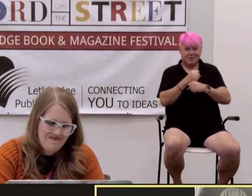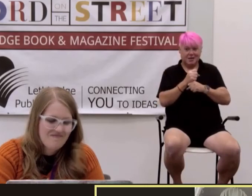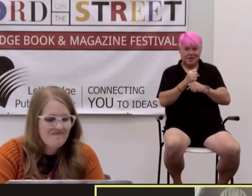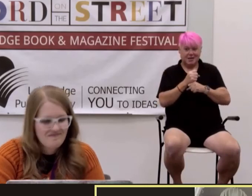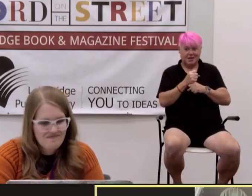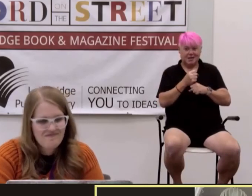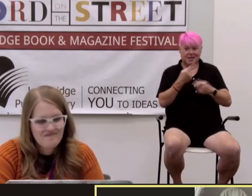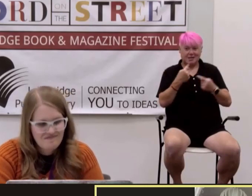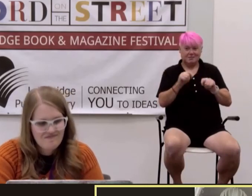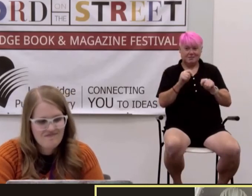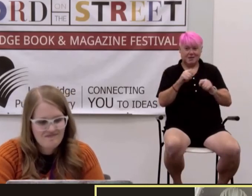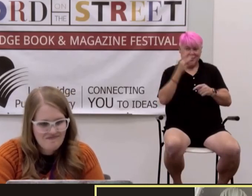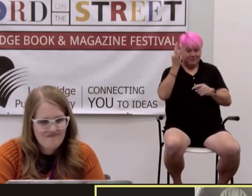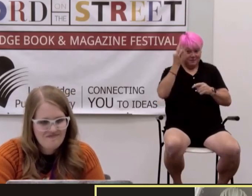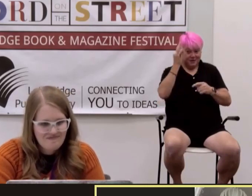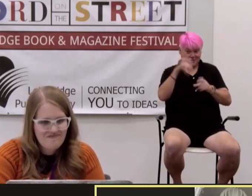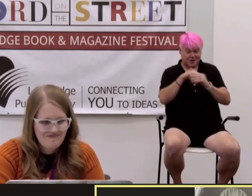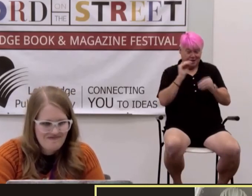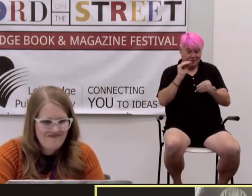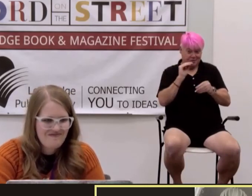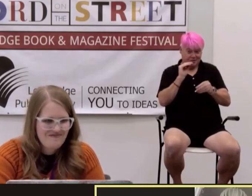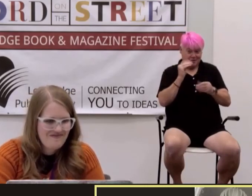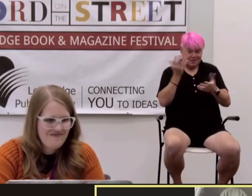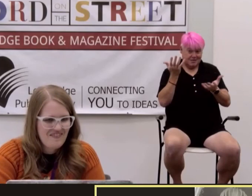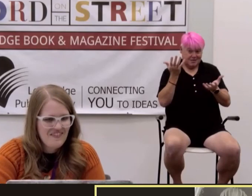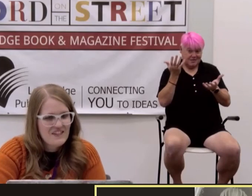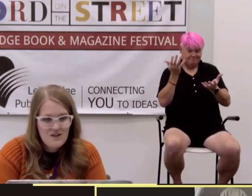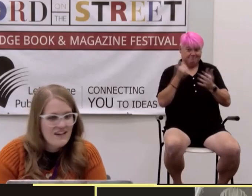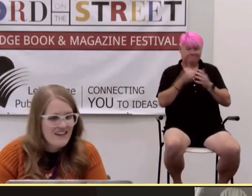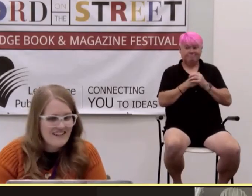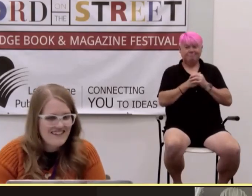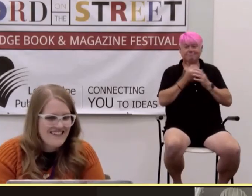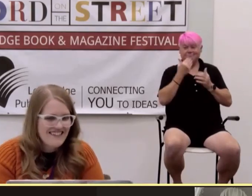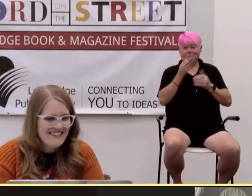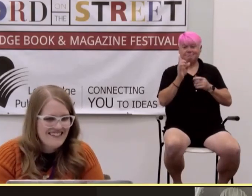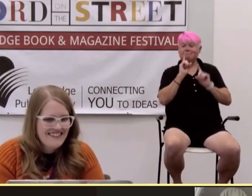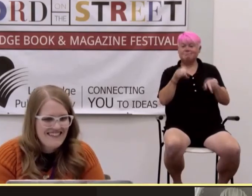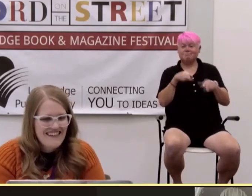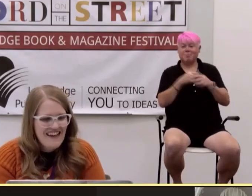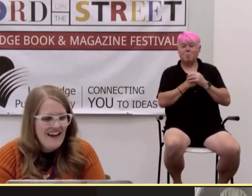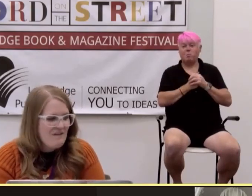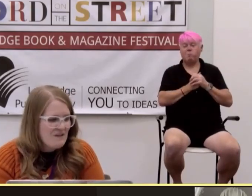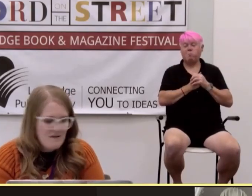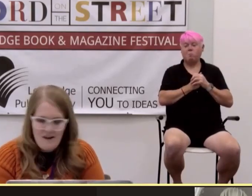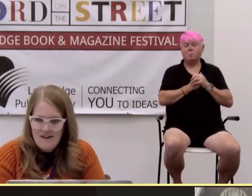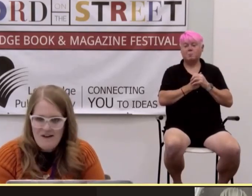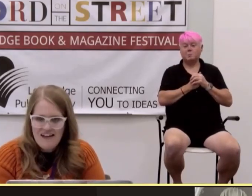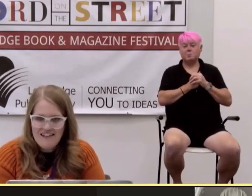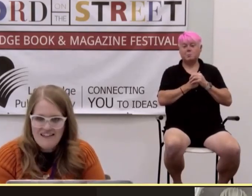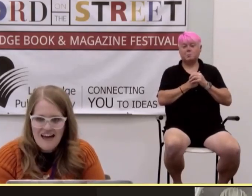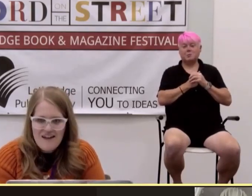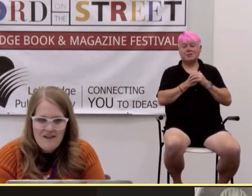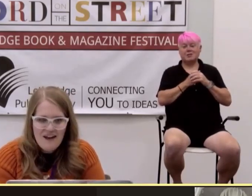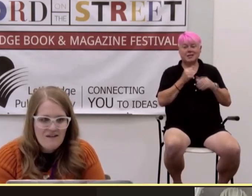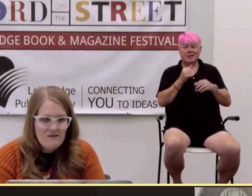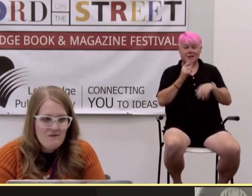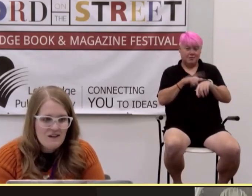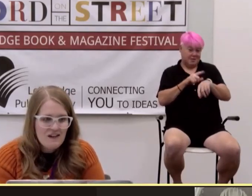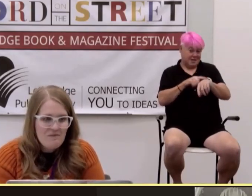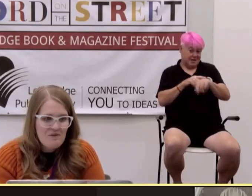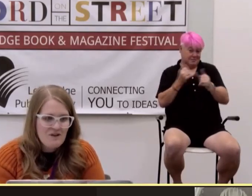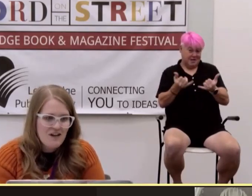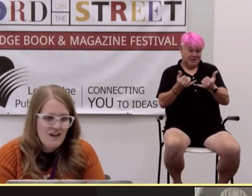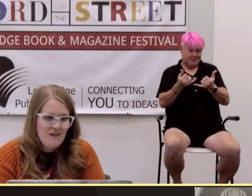So that's the best answer I got. That's a great answer. So I think we're at time now. So we